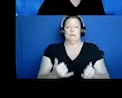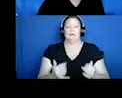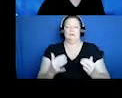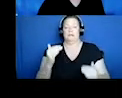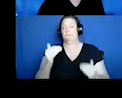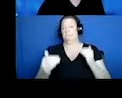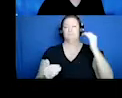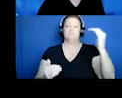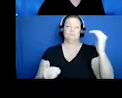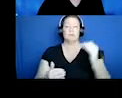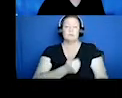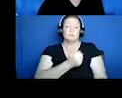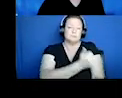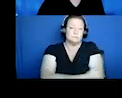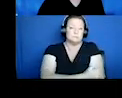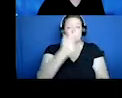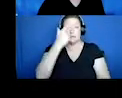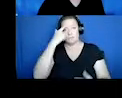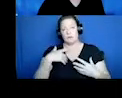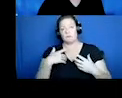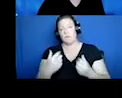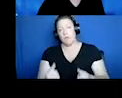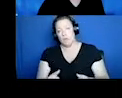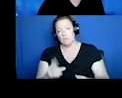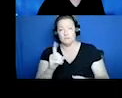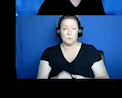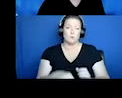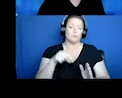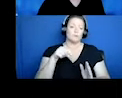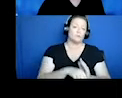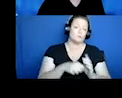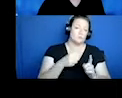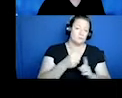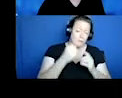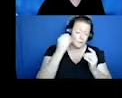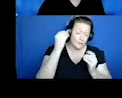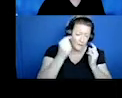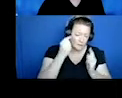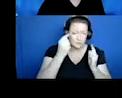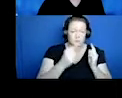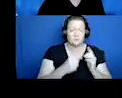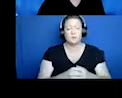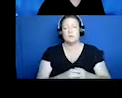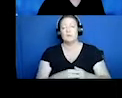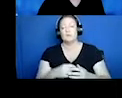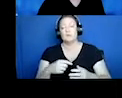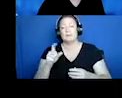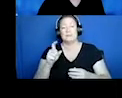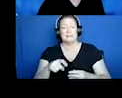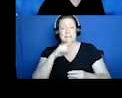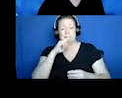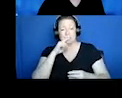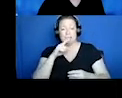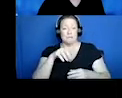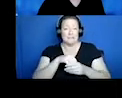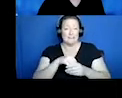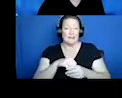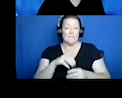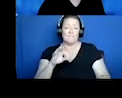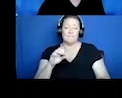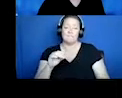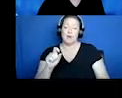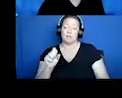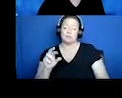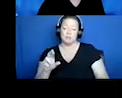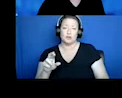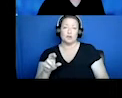like substance abuse, mental health disorders, suicidal ideation. We talk about Native kids being in the foster system